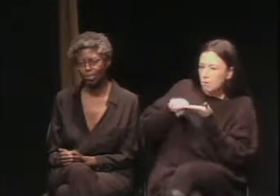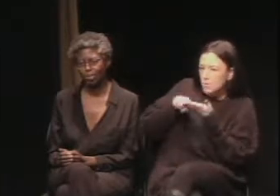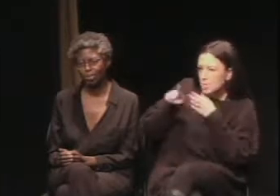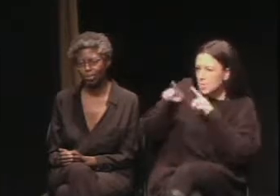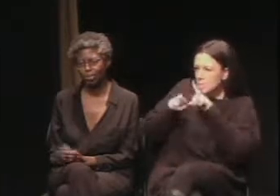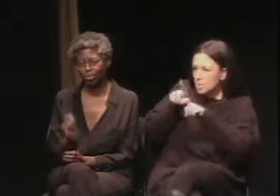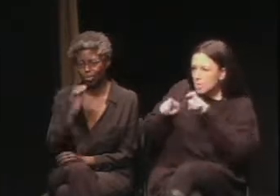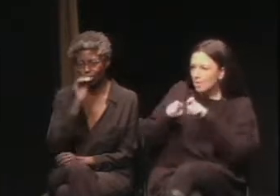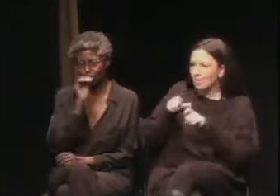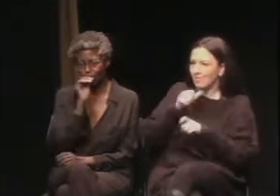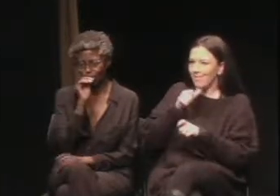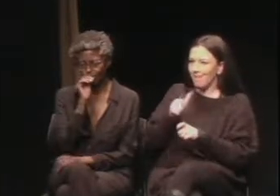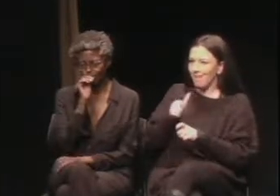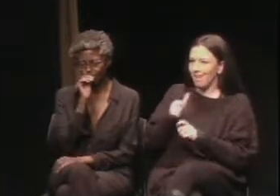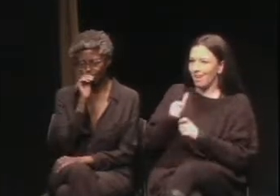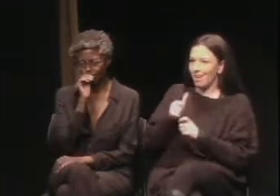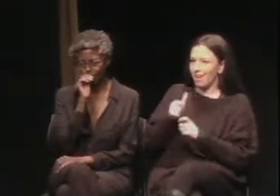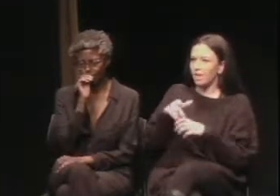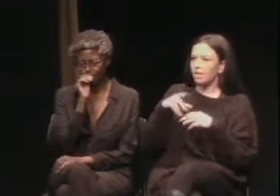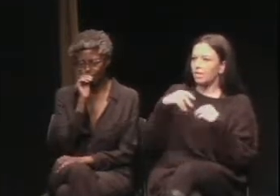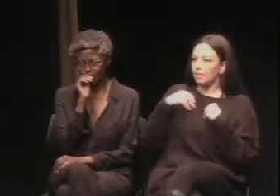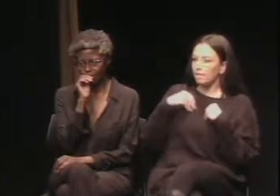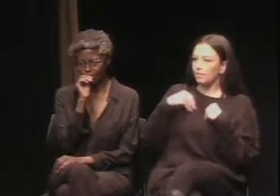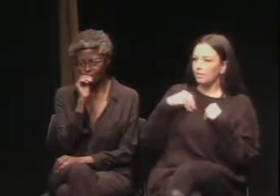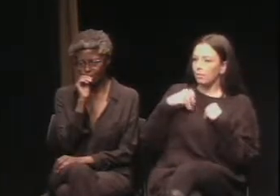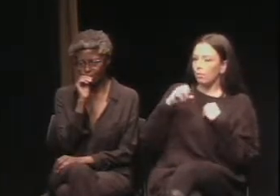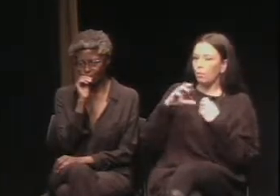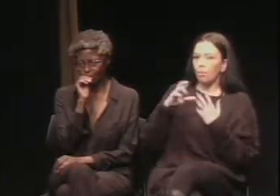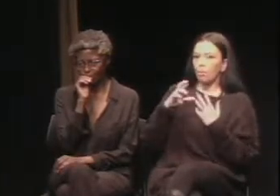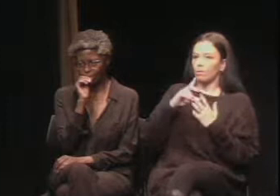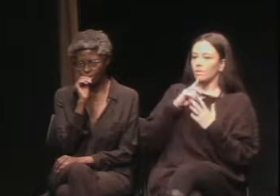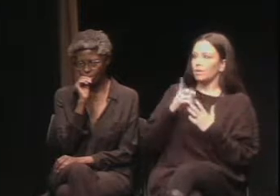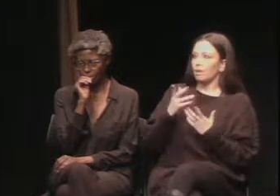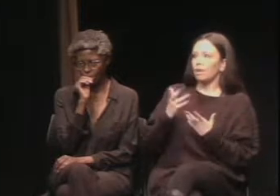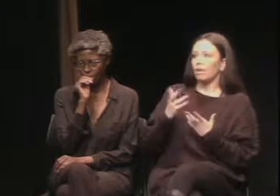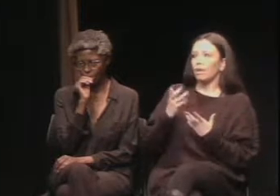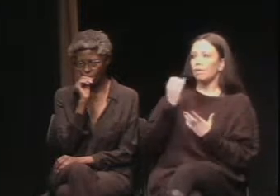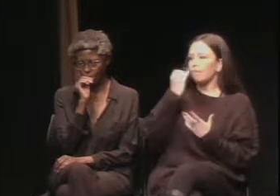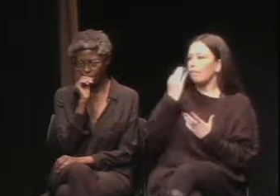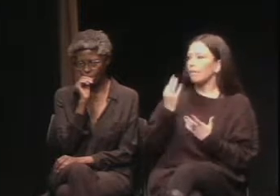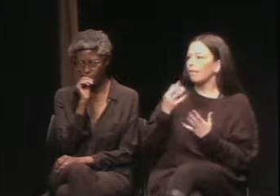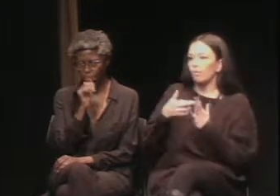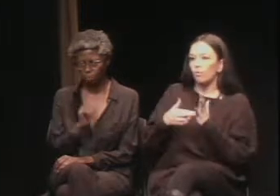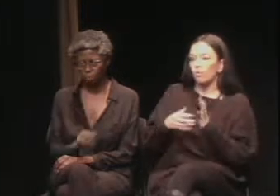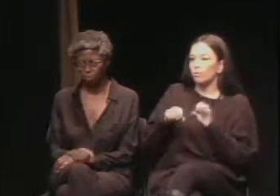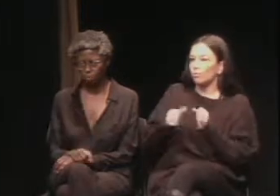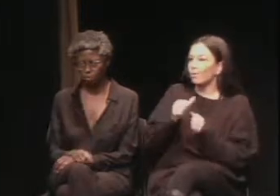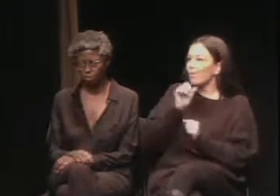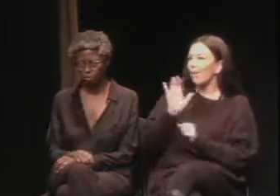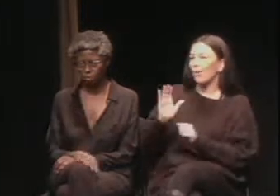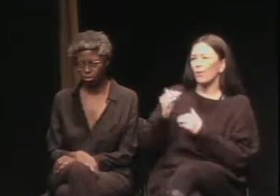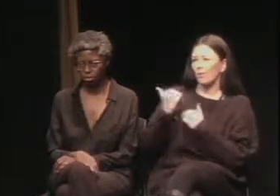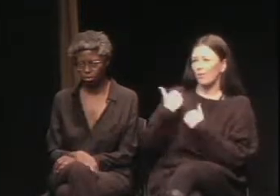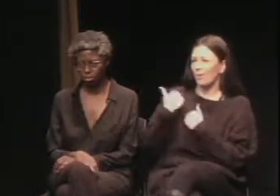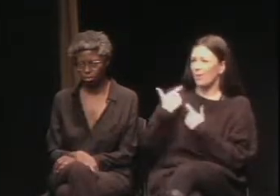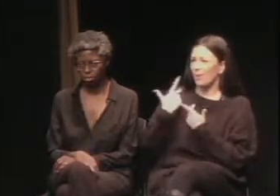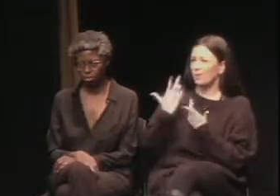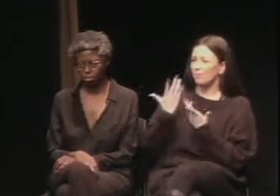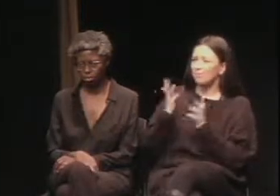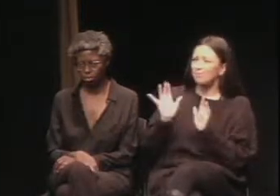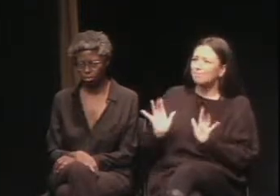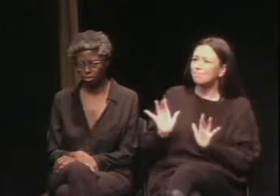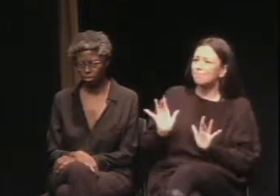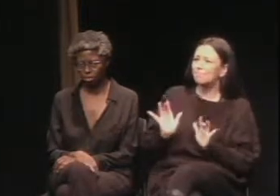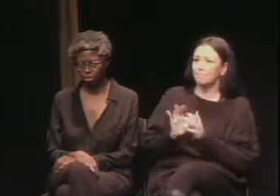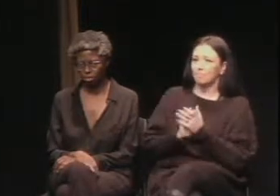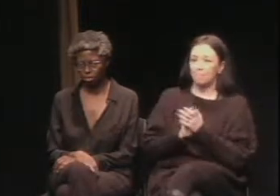yeah, as opposed to an acceptance or saying, you know, if one of those rules are broken, it's not your fault. Right.